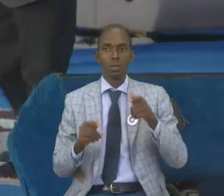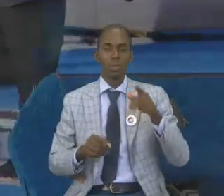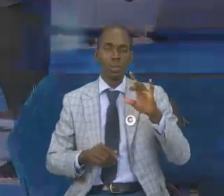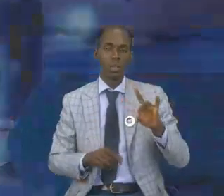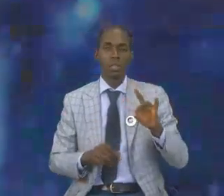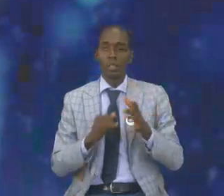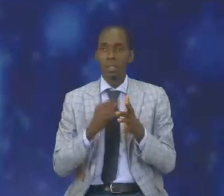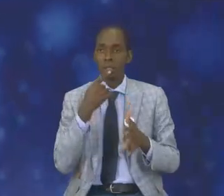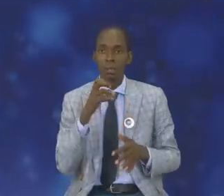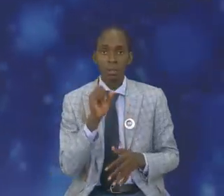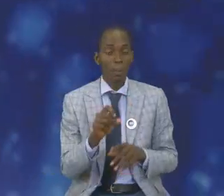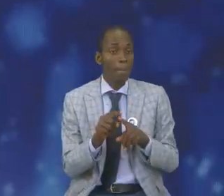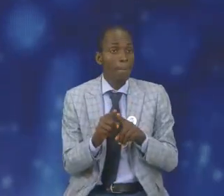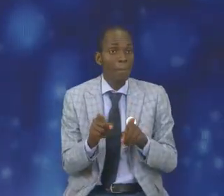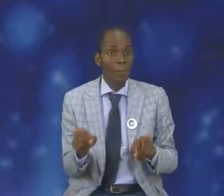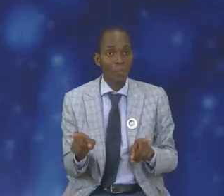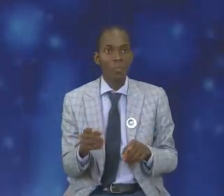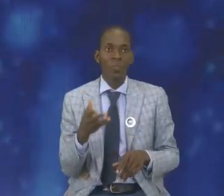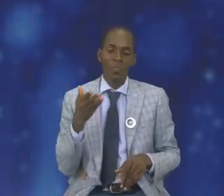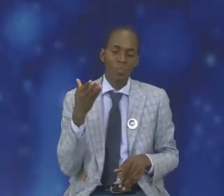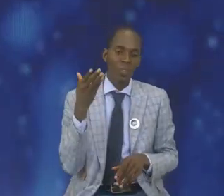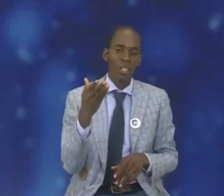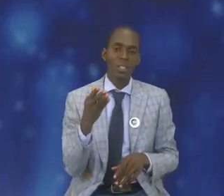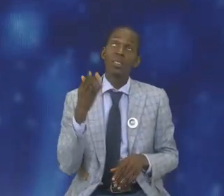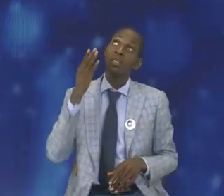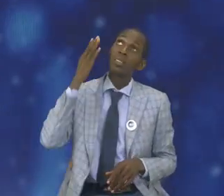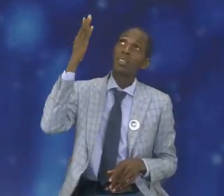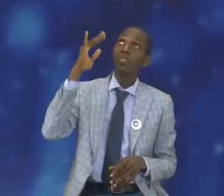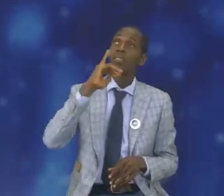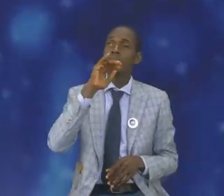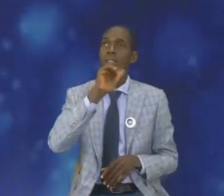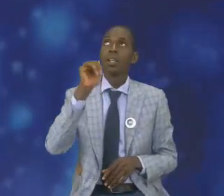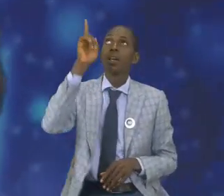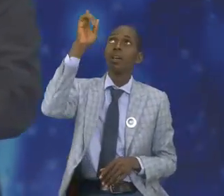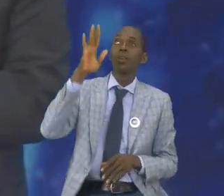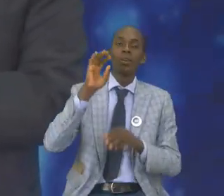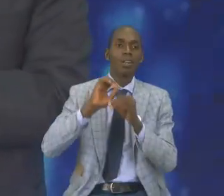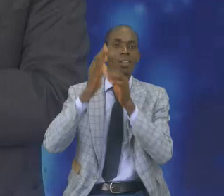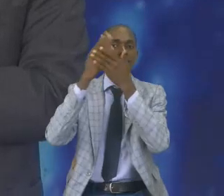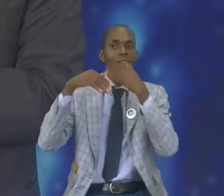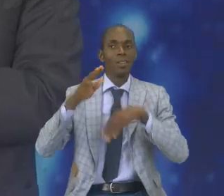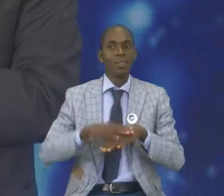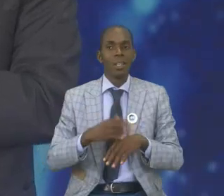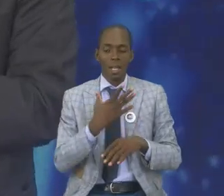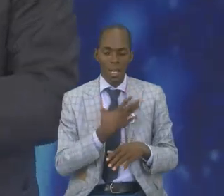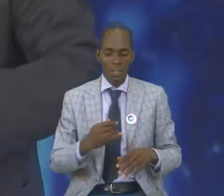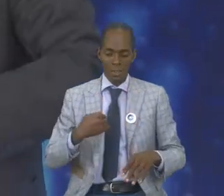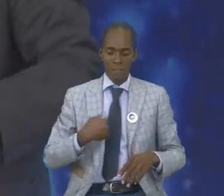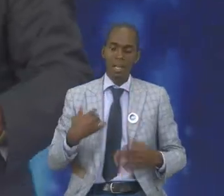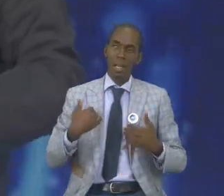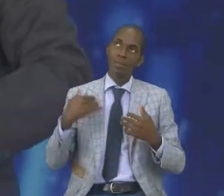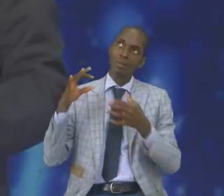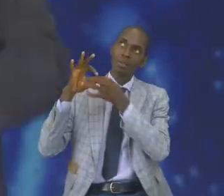it says, but there is a God in heaven. And he had connection with that God. There is a